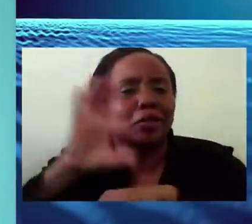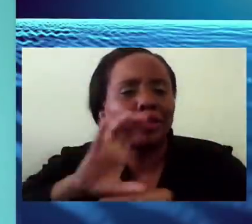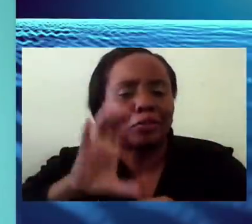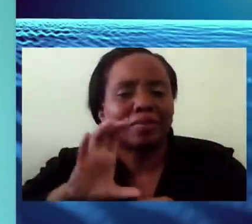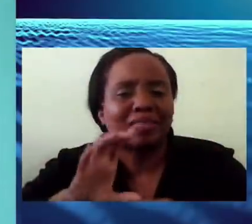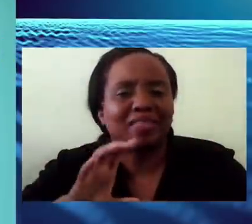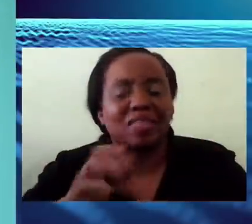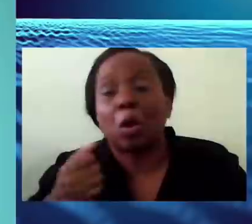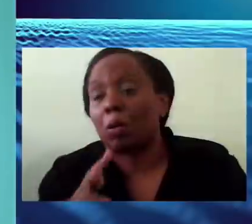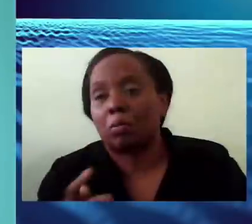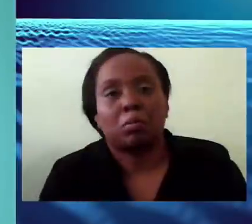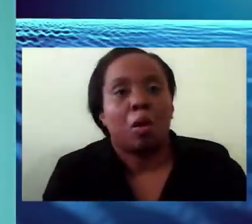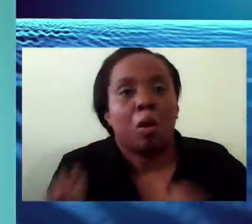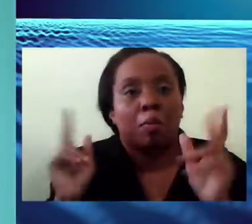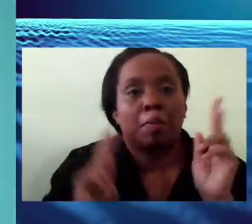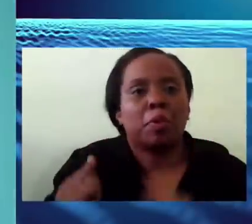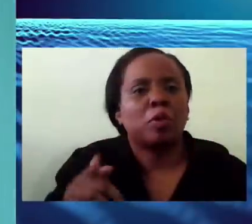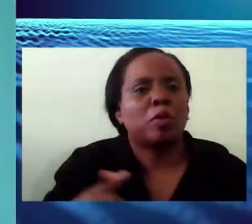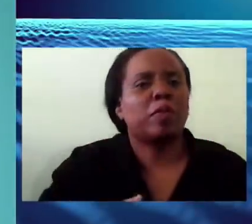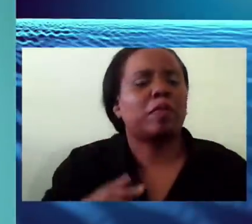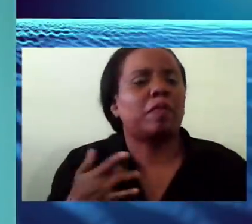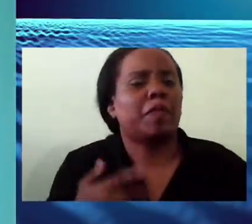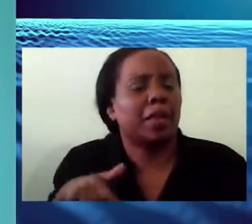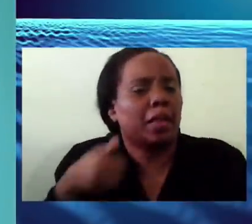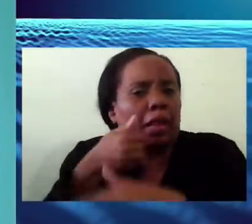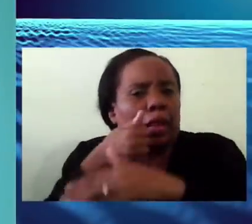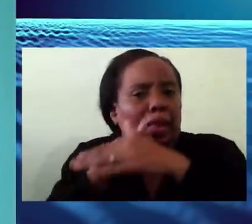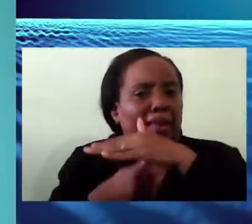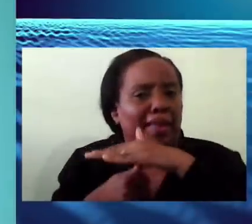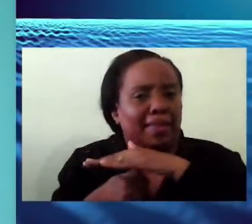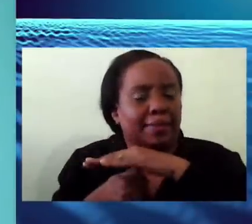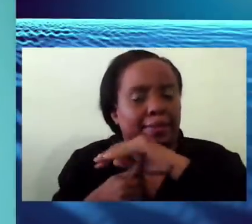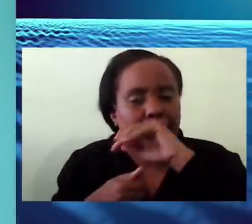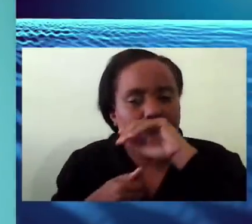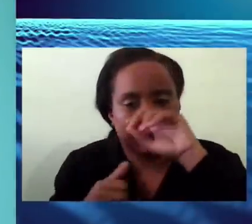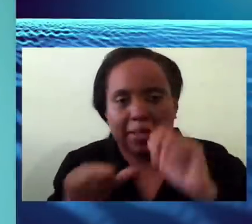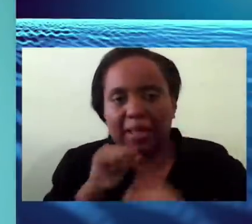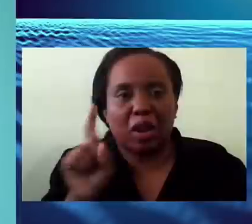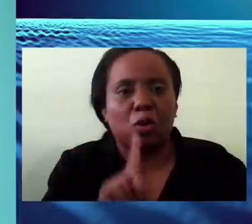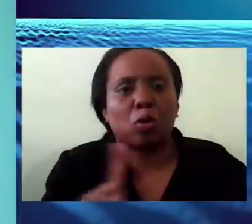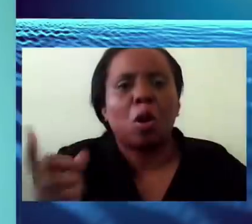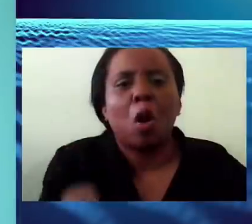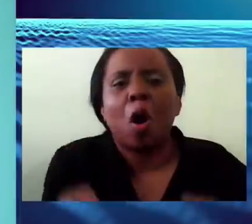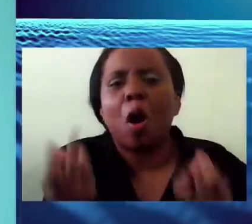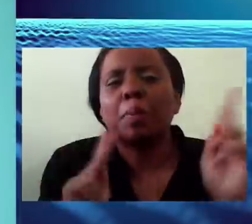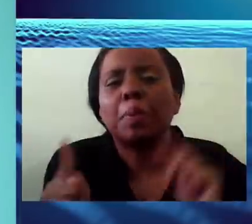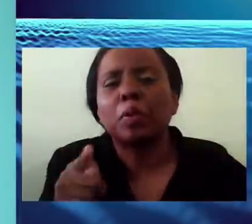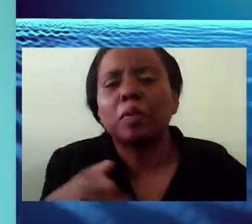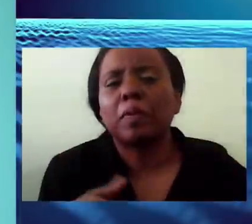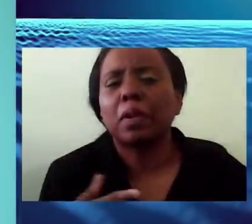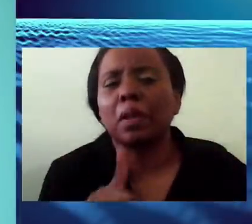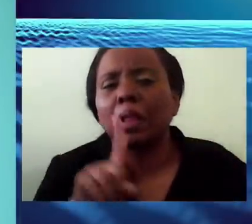come forward or that you believe may be keeping themselves away from presenting for testing?